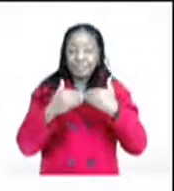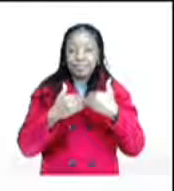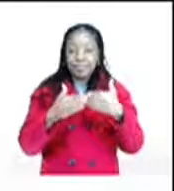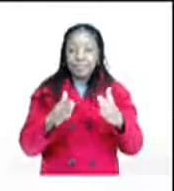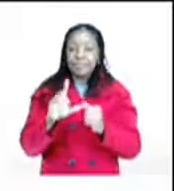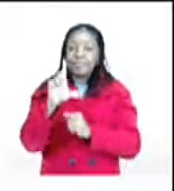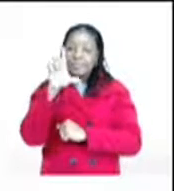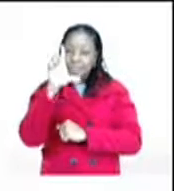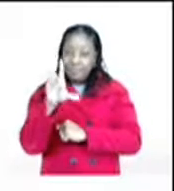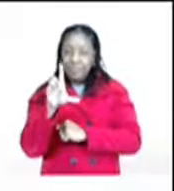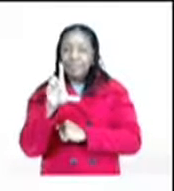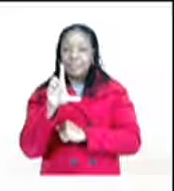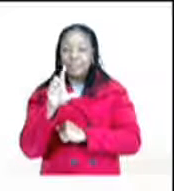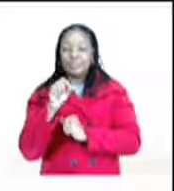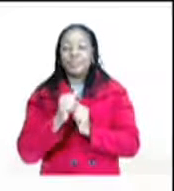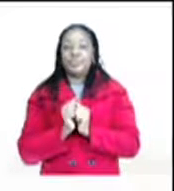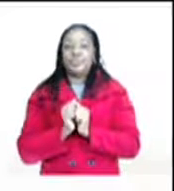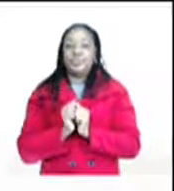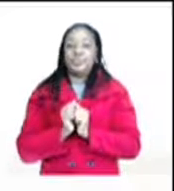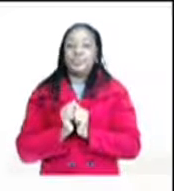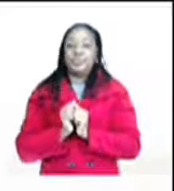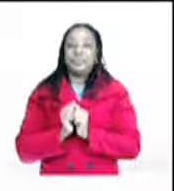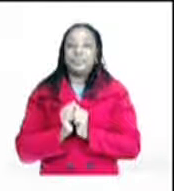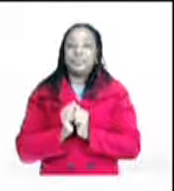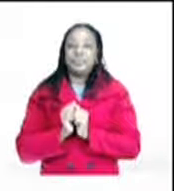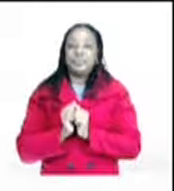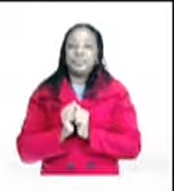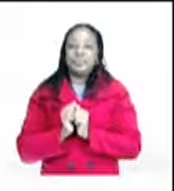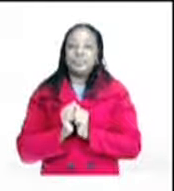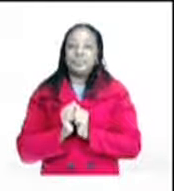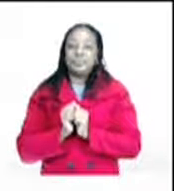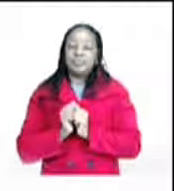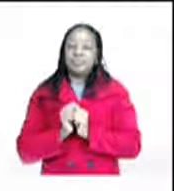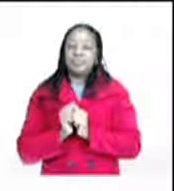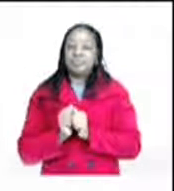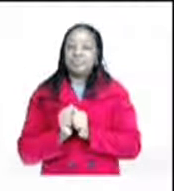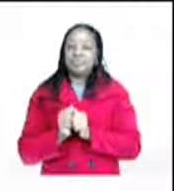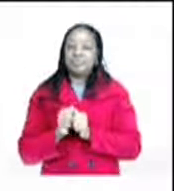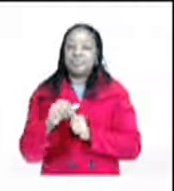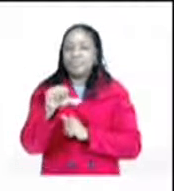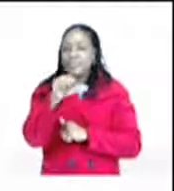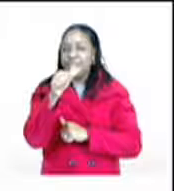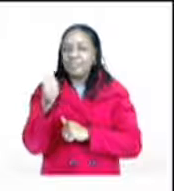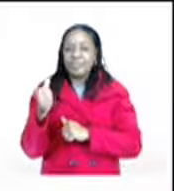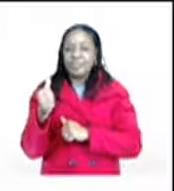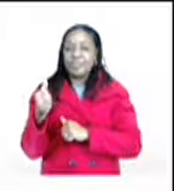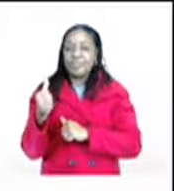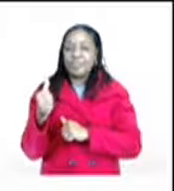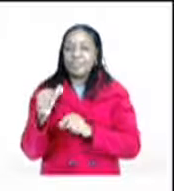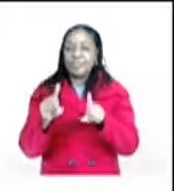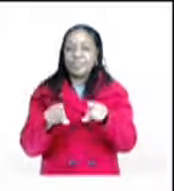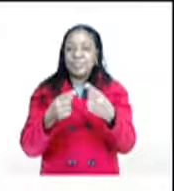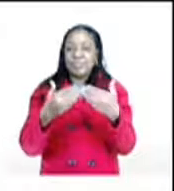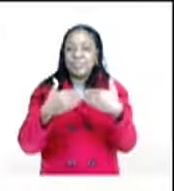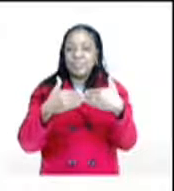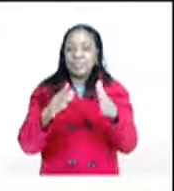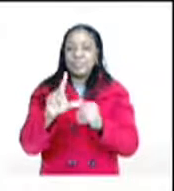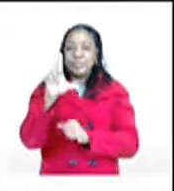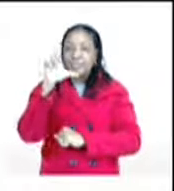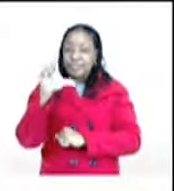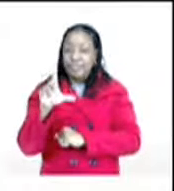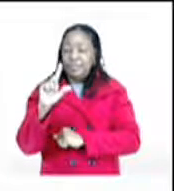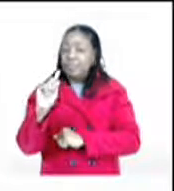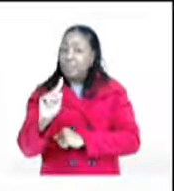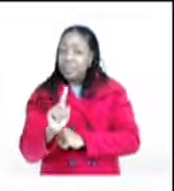Do you know what other things start with the letter L? Let's move over to